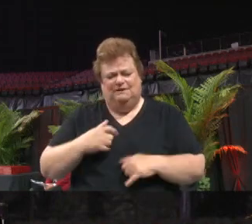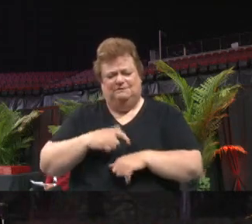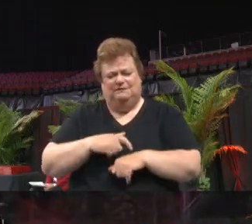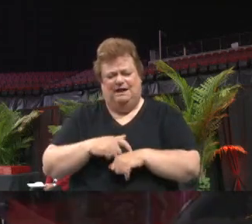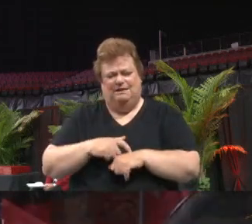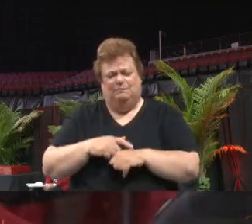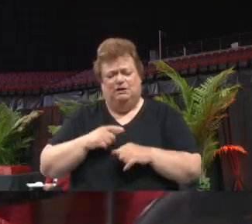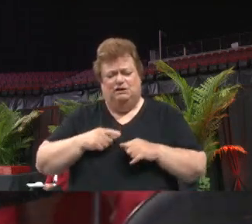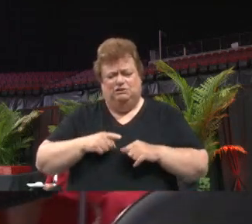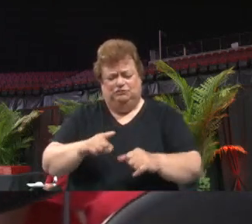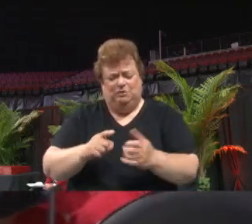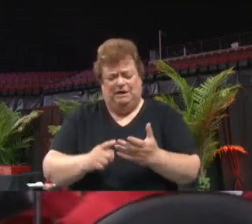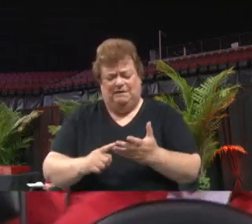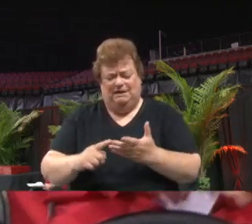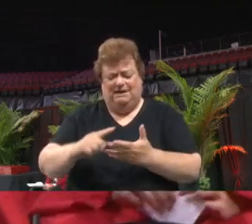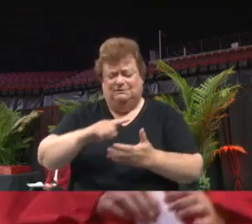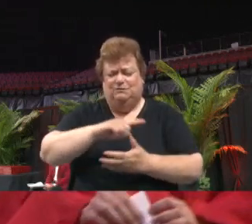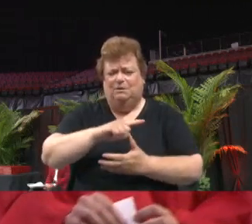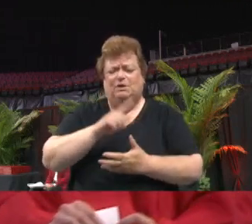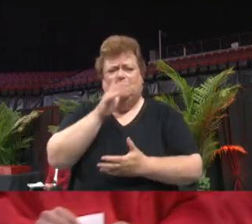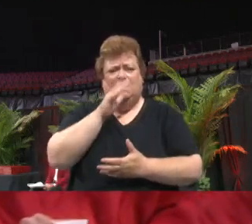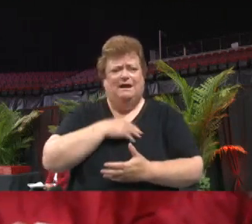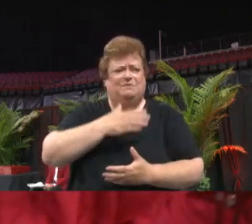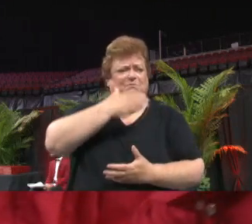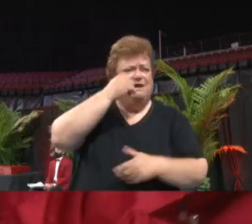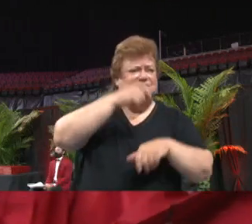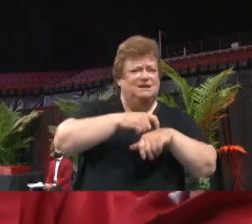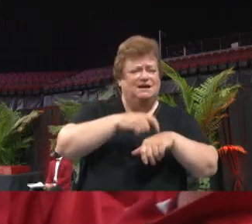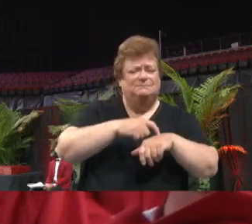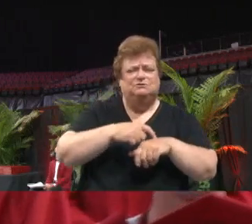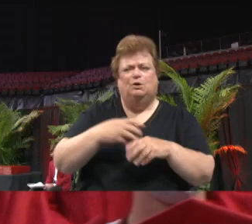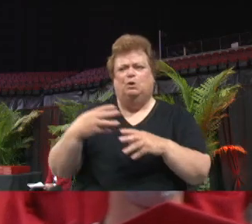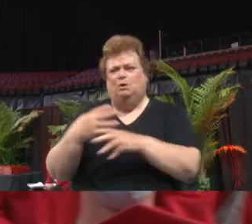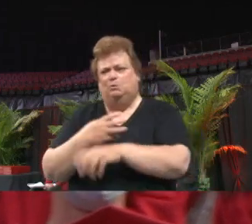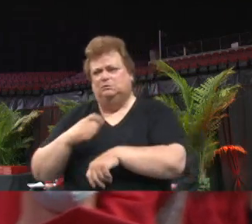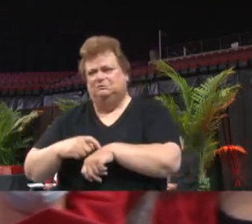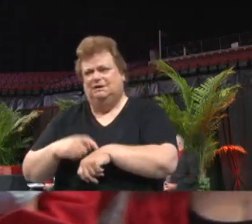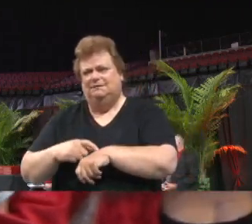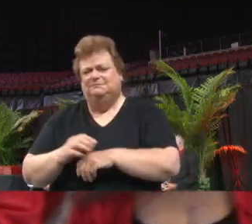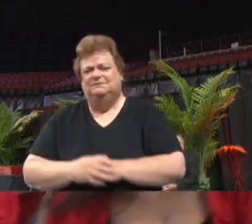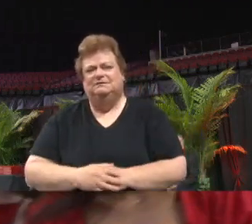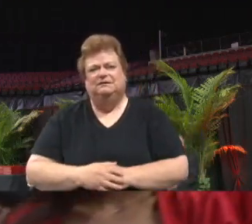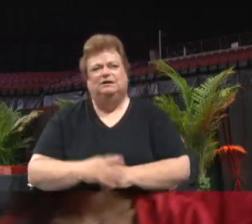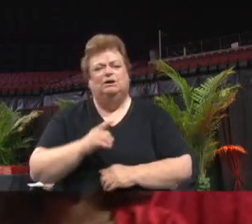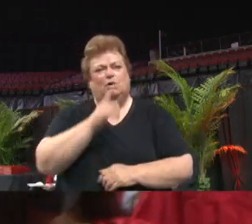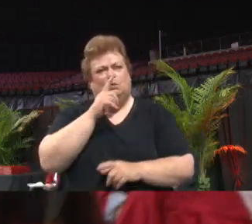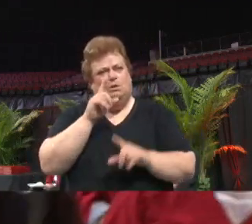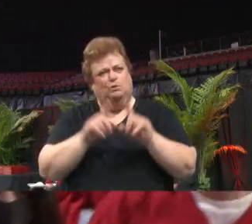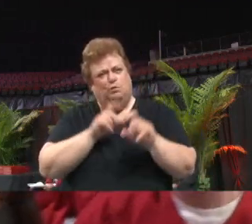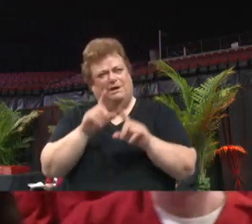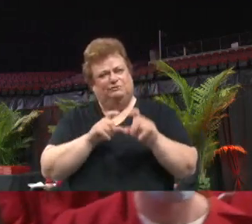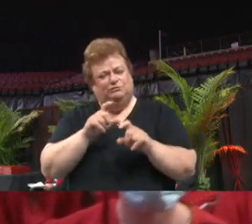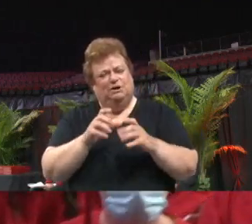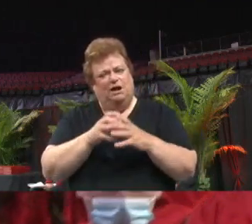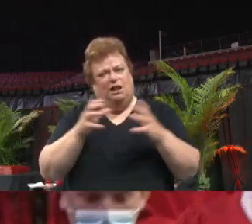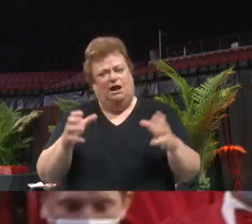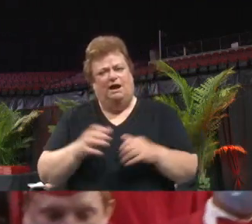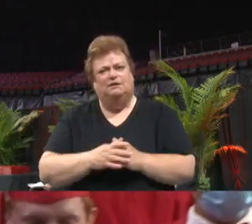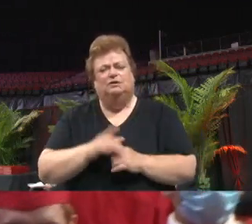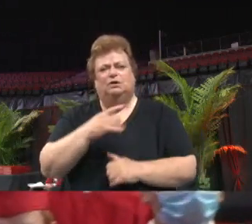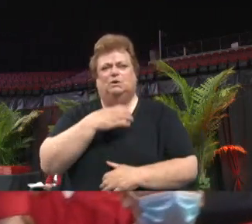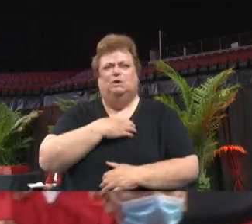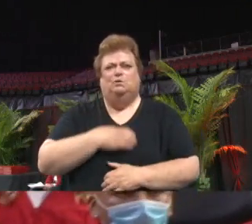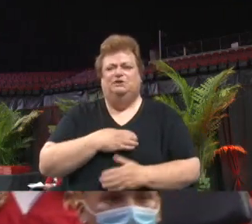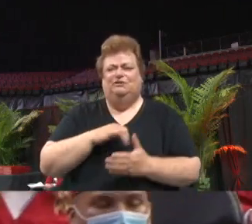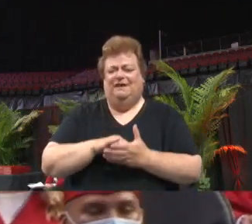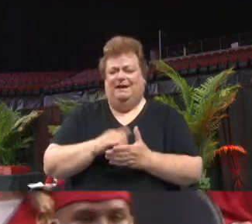gonna go through some of the best of times and some of the worst times. You're gonna question a lot. You're gonna wish this chapter